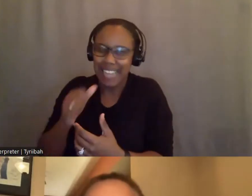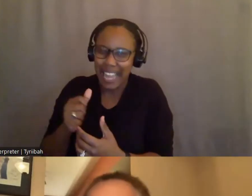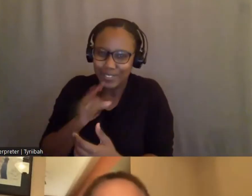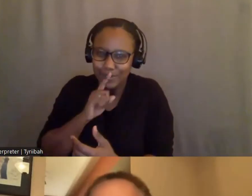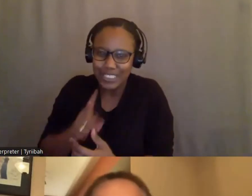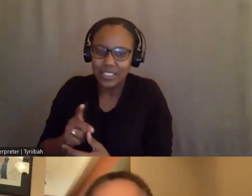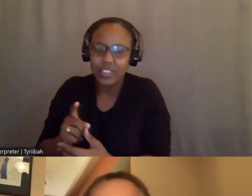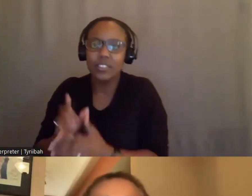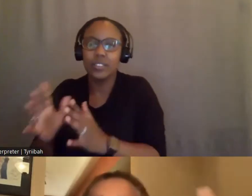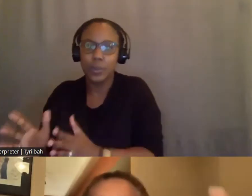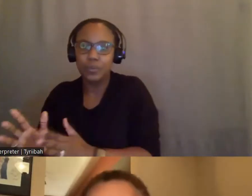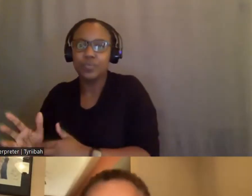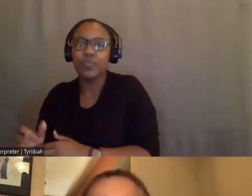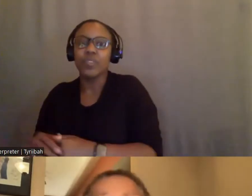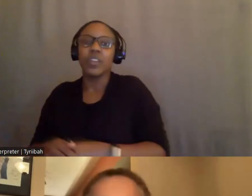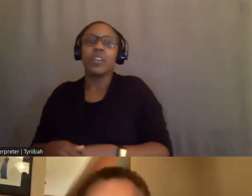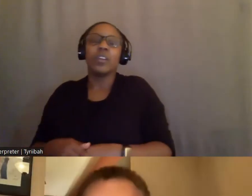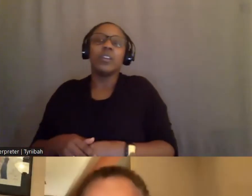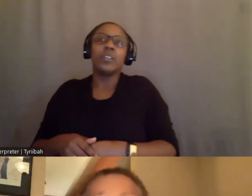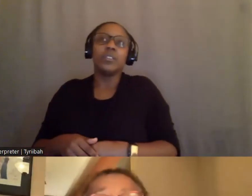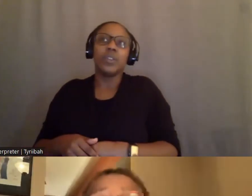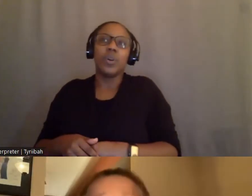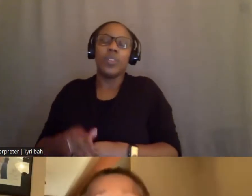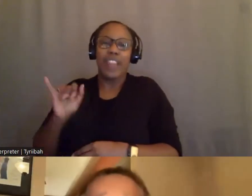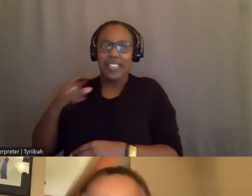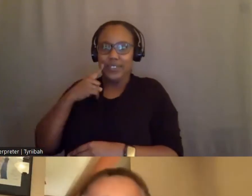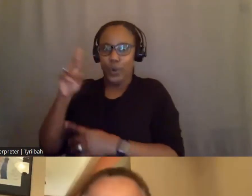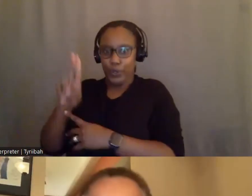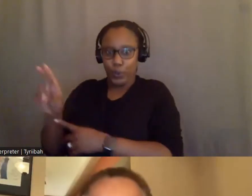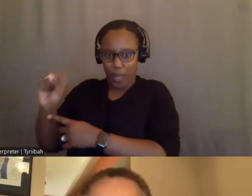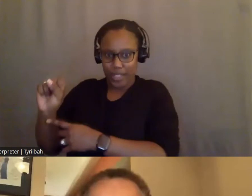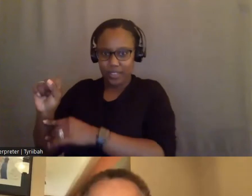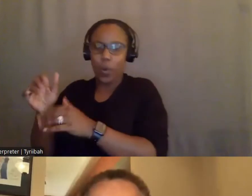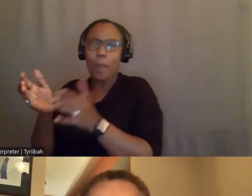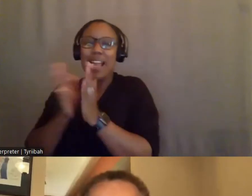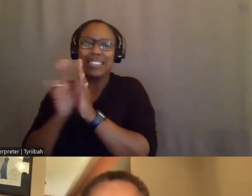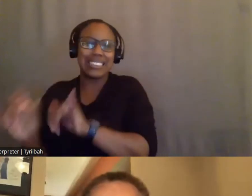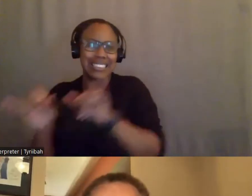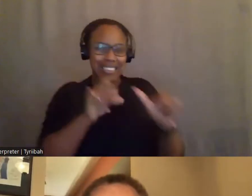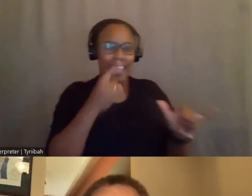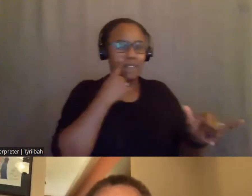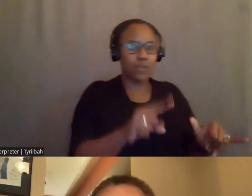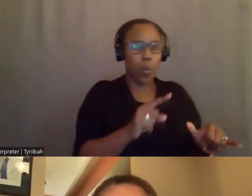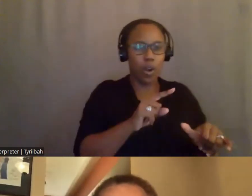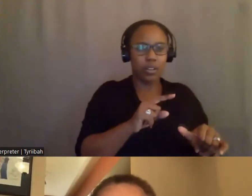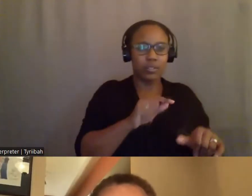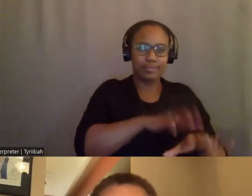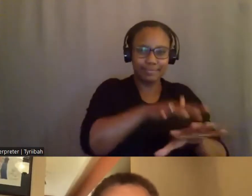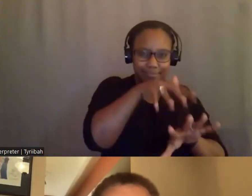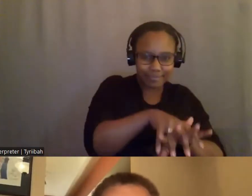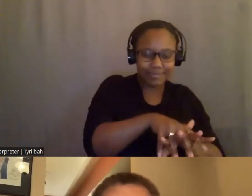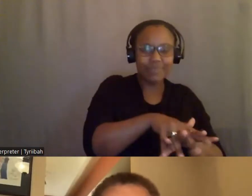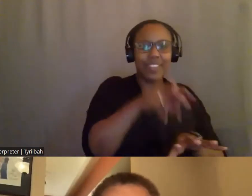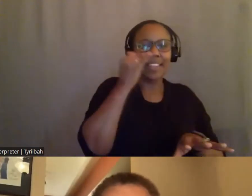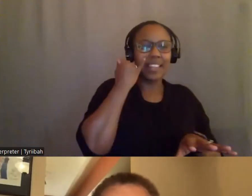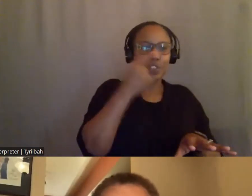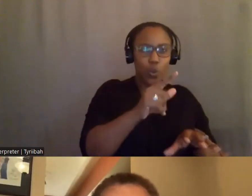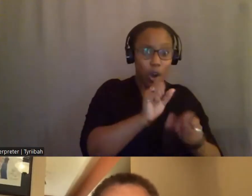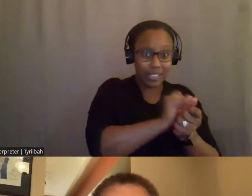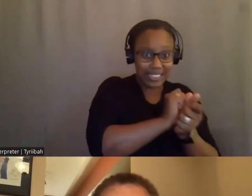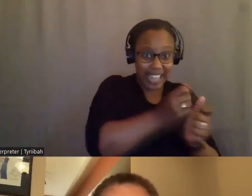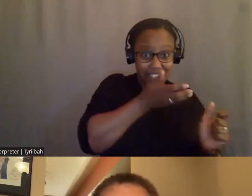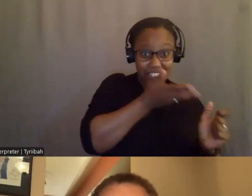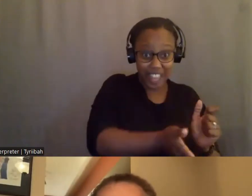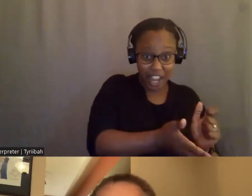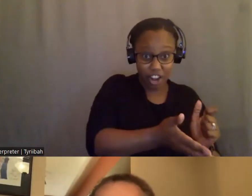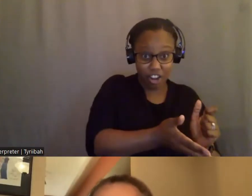are on this plantation, your children and your children's children will always be enslaved? Definitely. For the five tribes, yes.